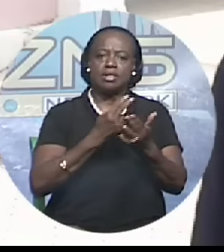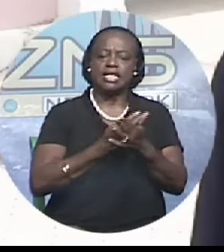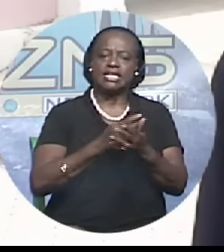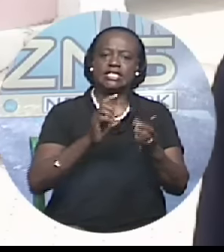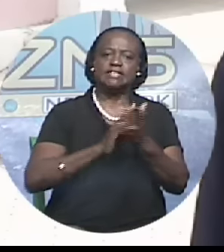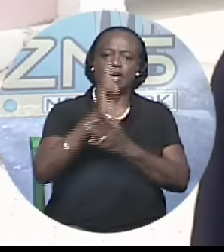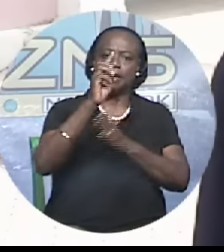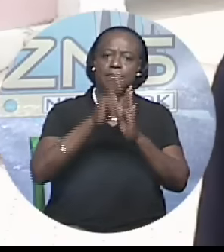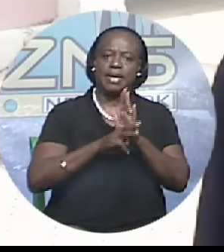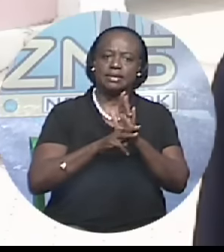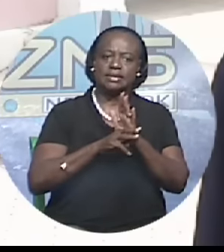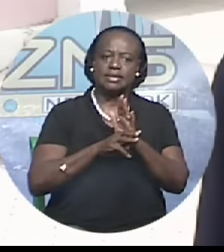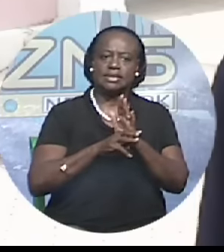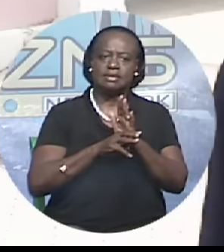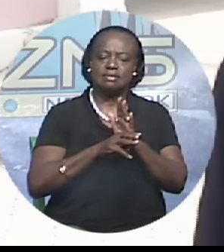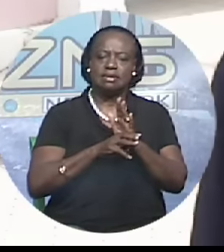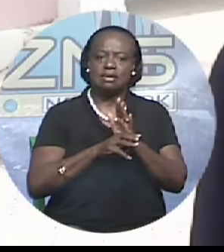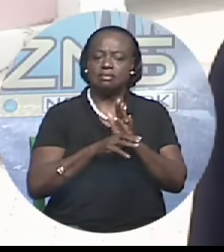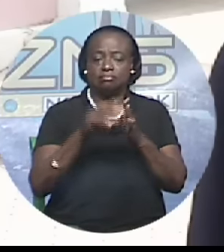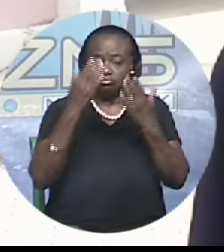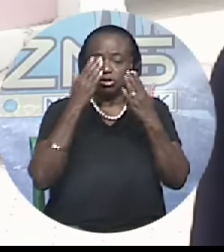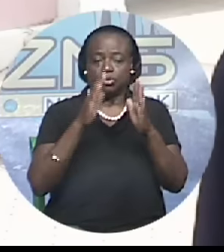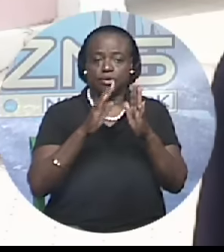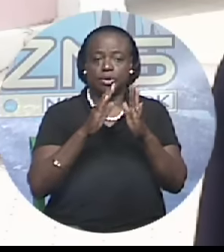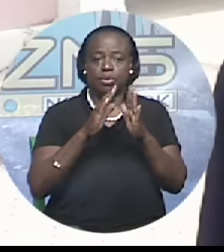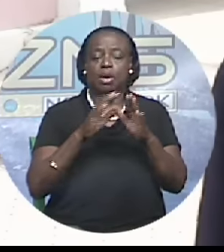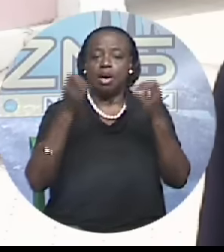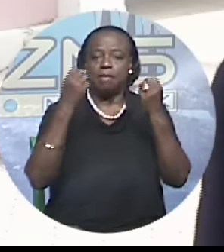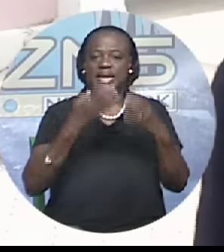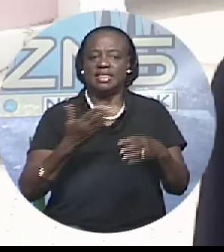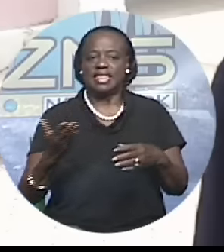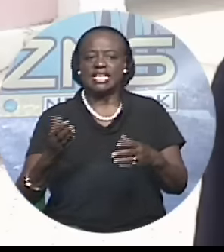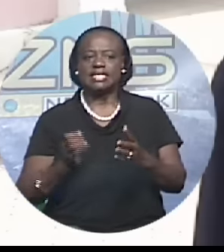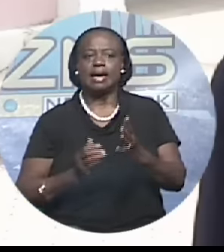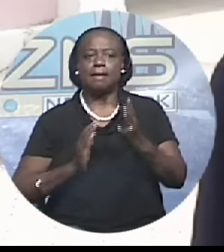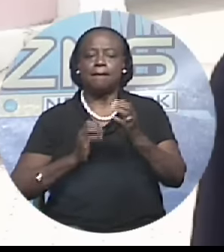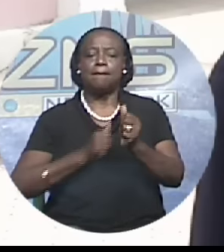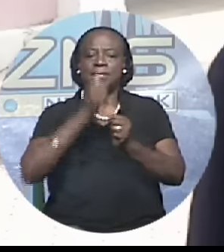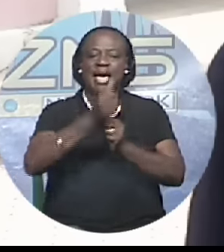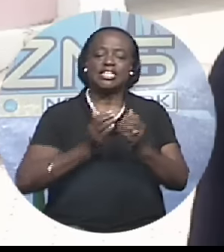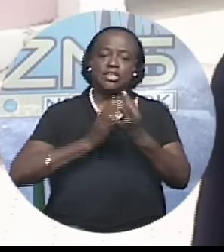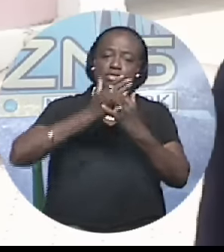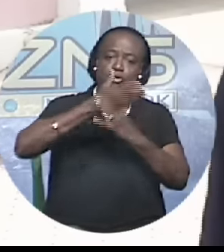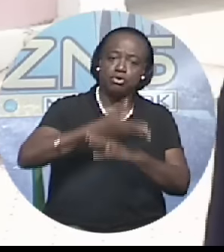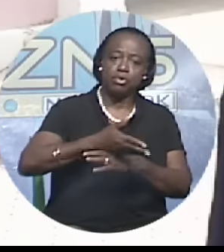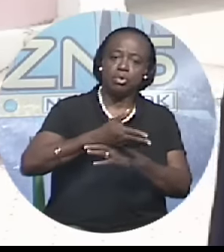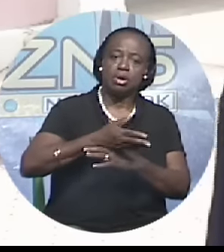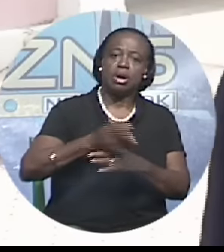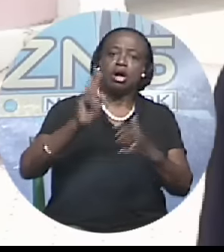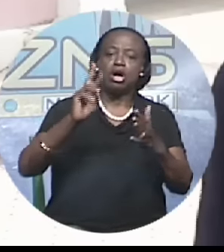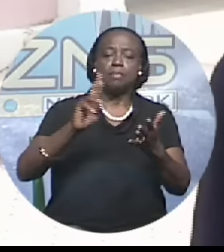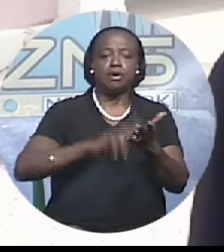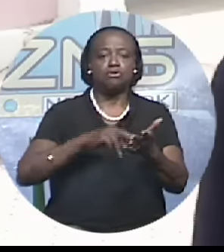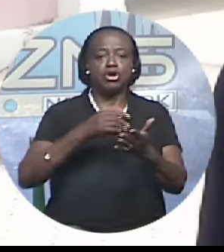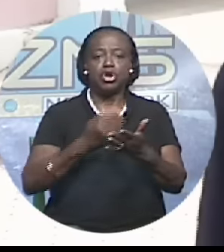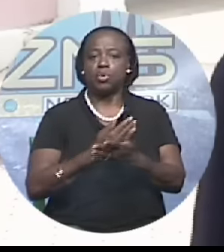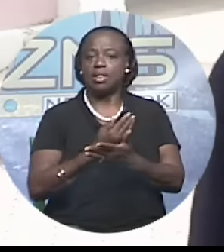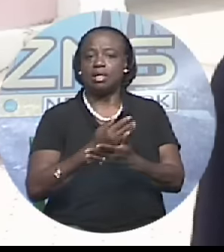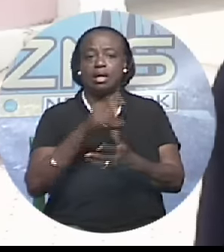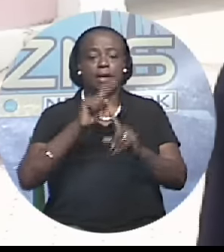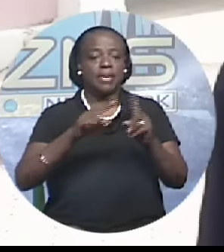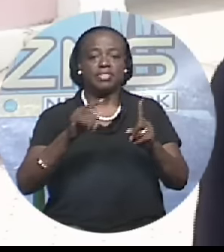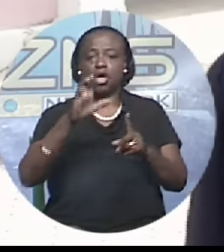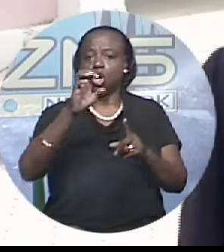very intricate as far as urban renewal. A lot of the things are passed through urban renewal. The co-chairs has no responsibility